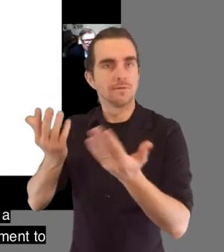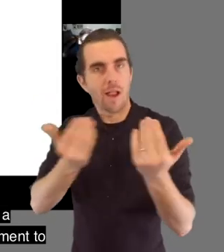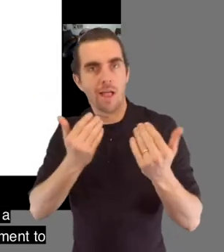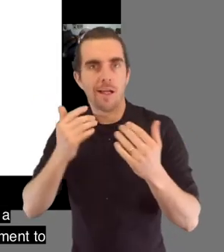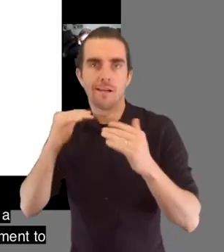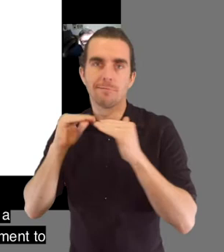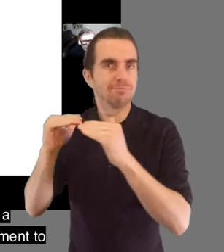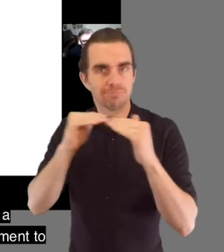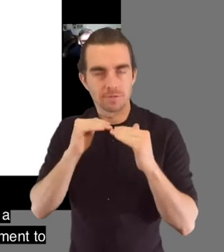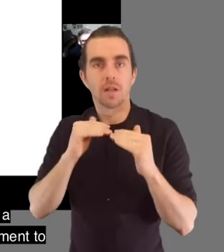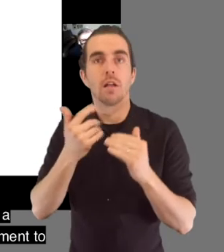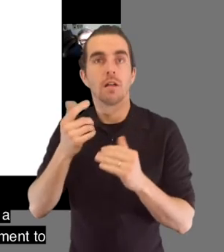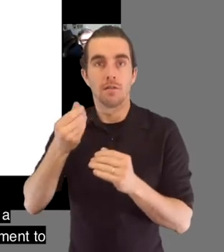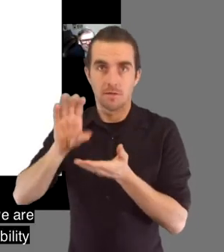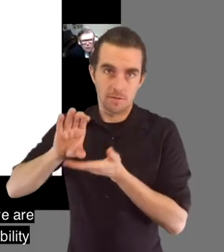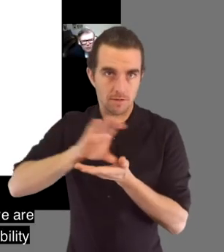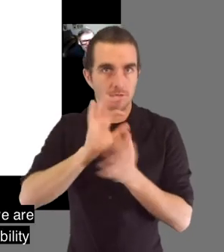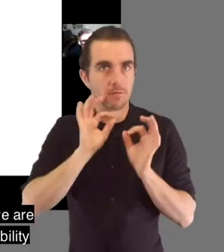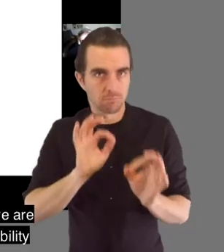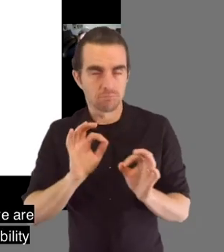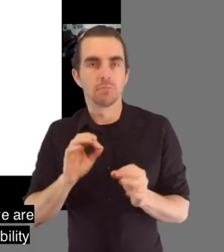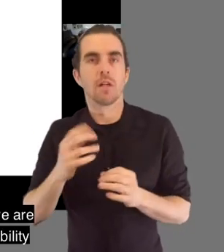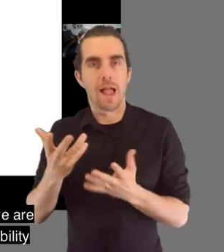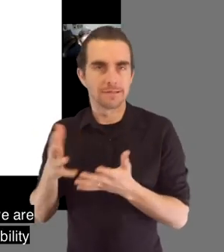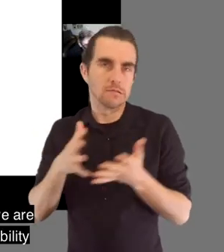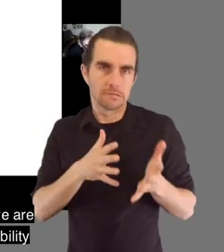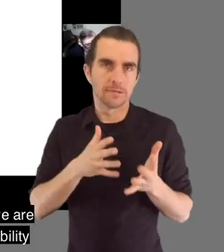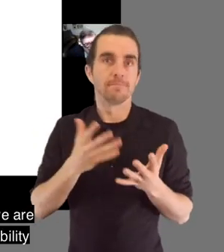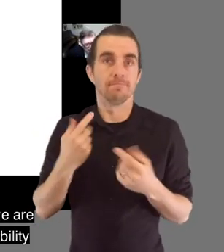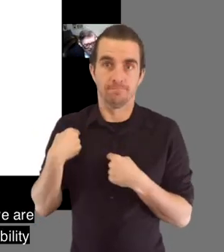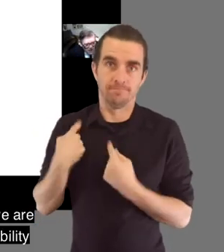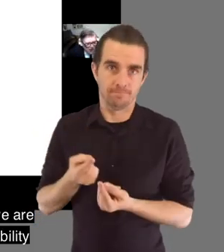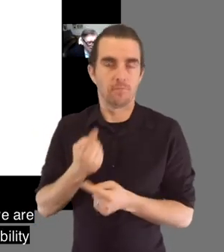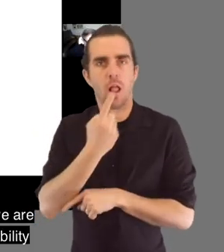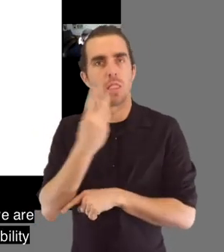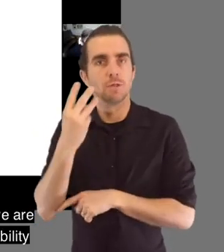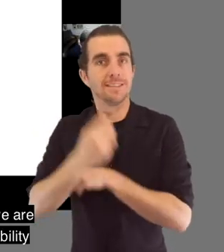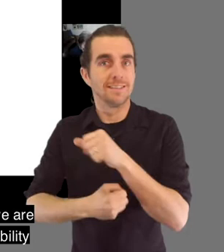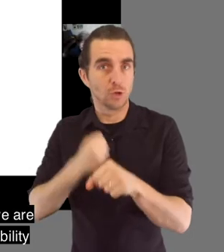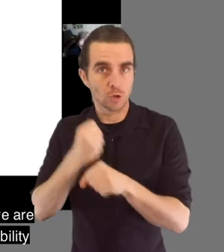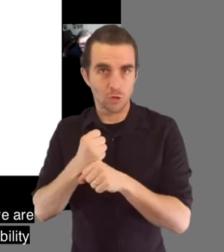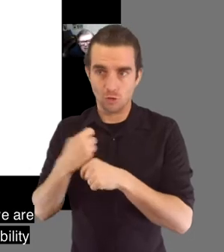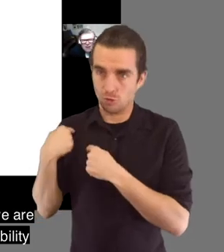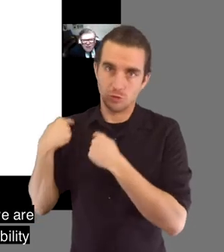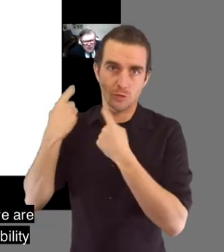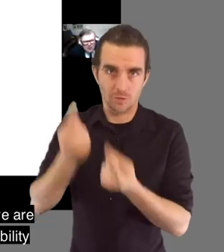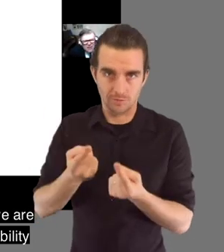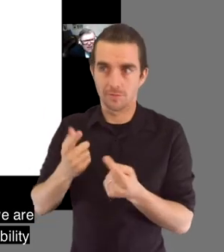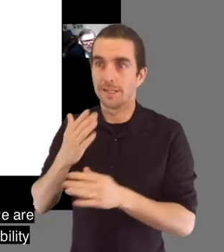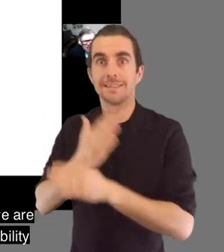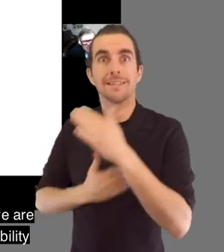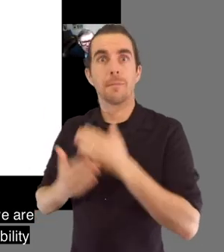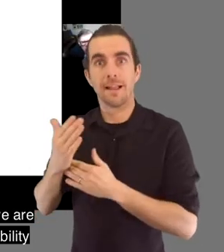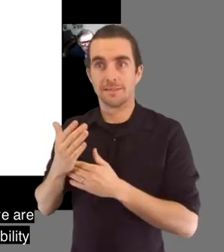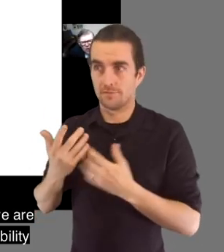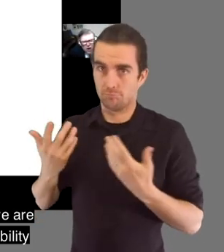well-funded disabled people's movement to enforce it. The weakness, here we are now, 13